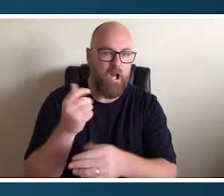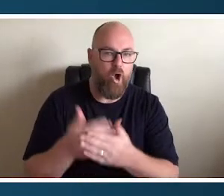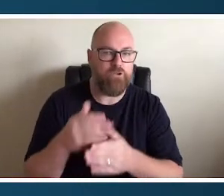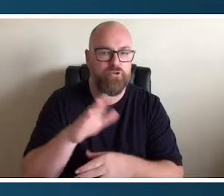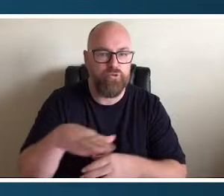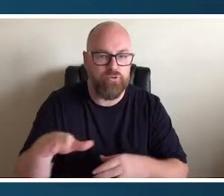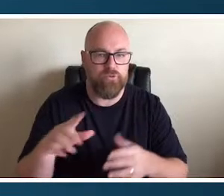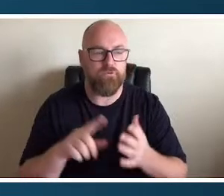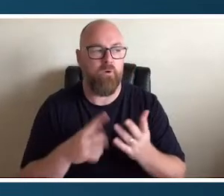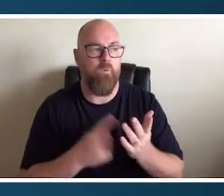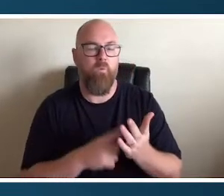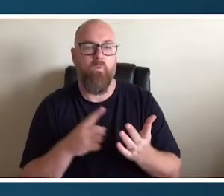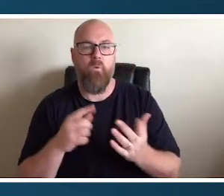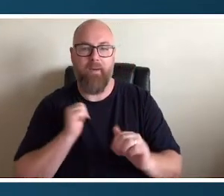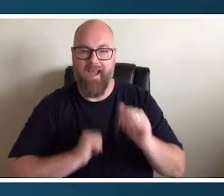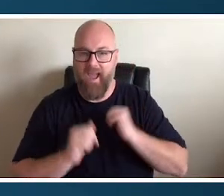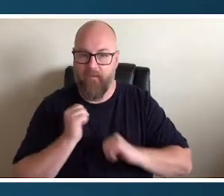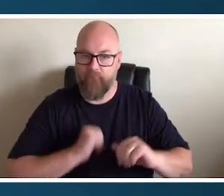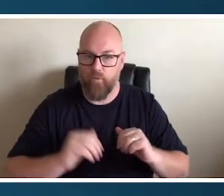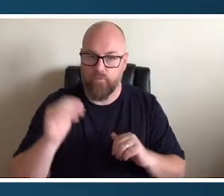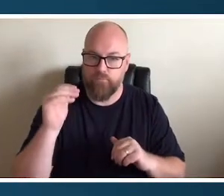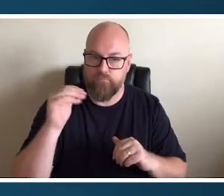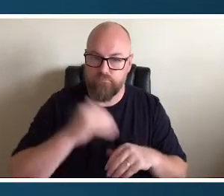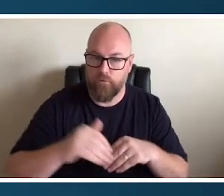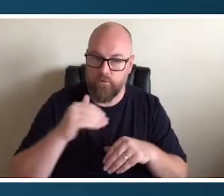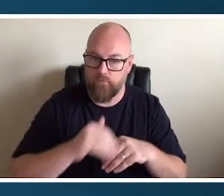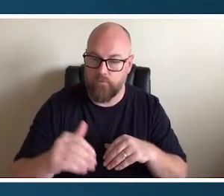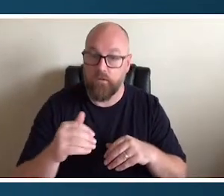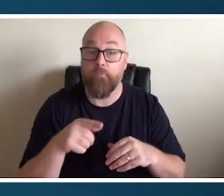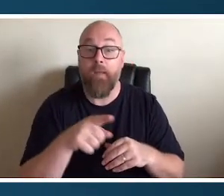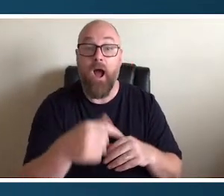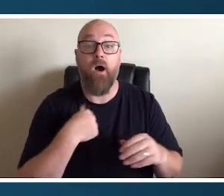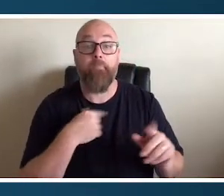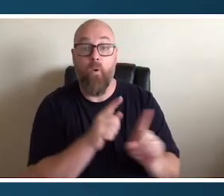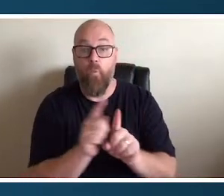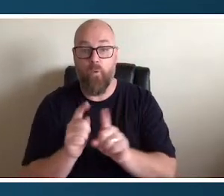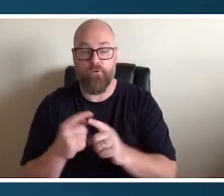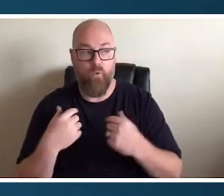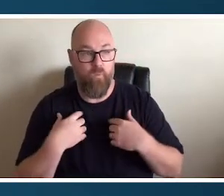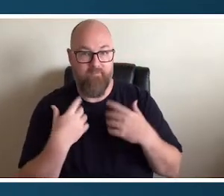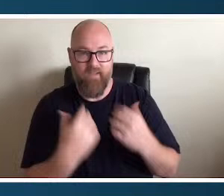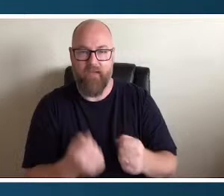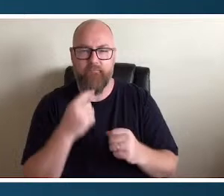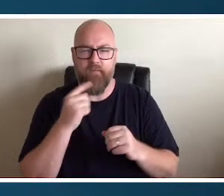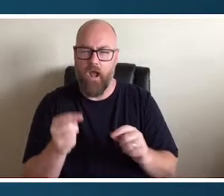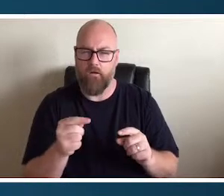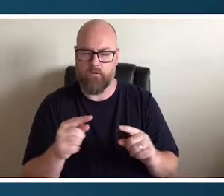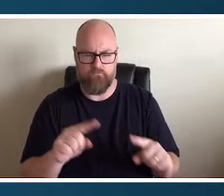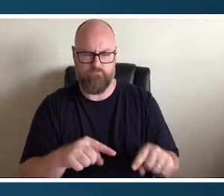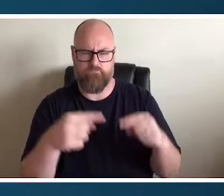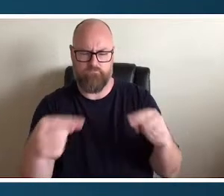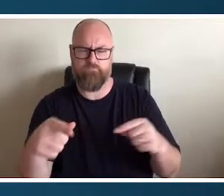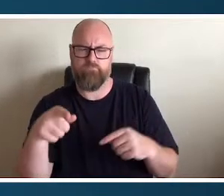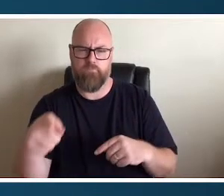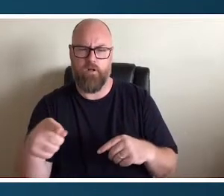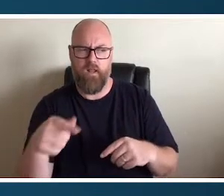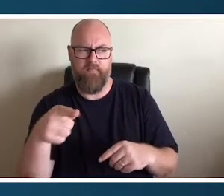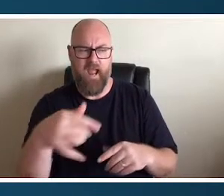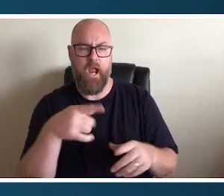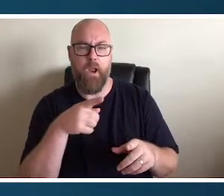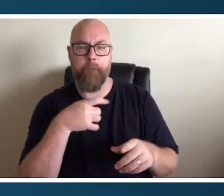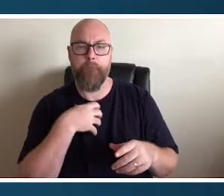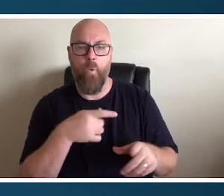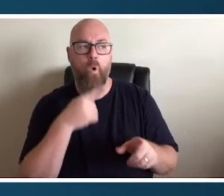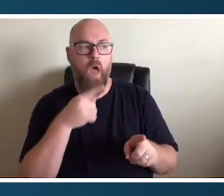problem. And there are also, we also found adverse perception and moral judgment or